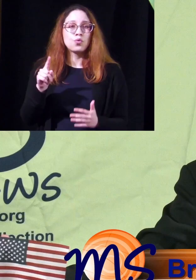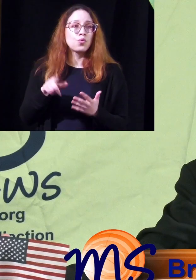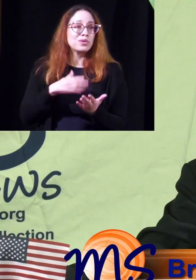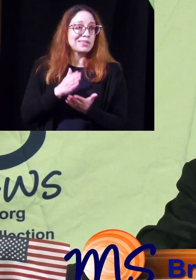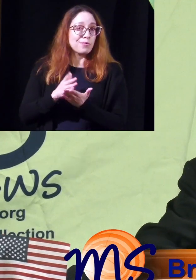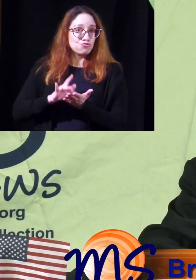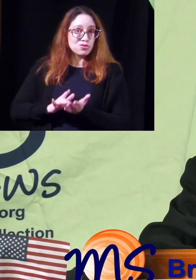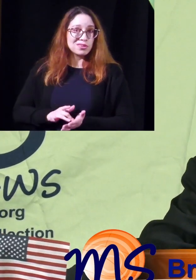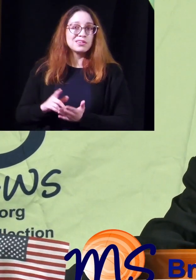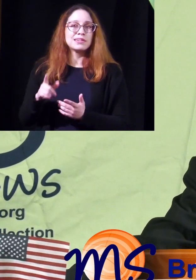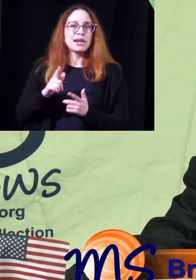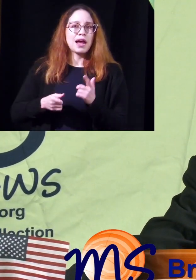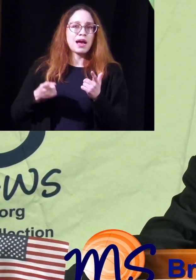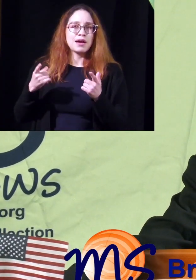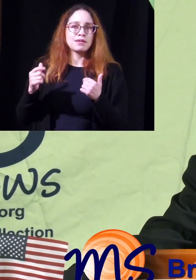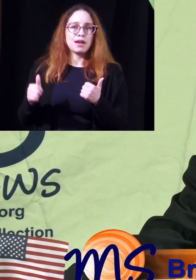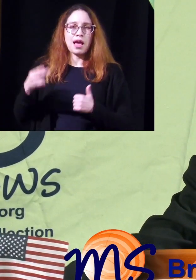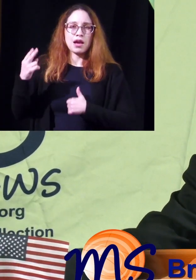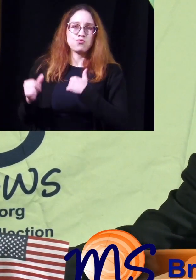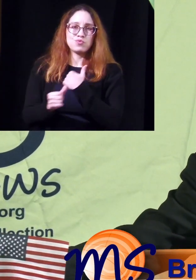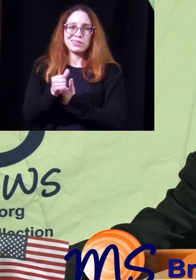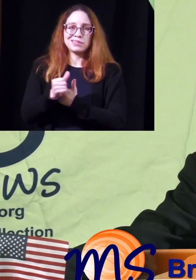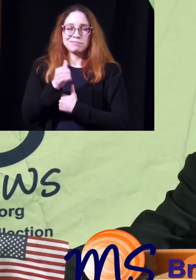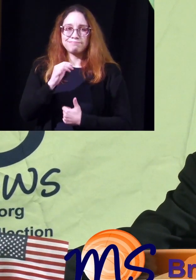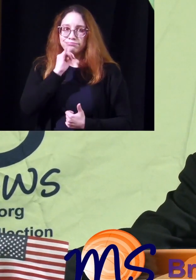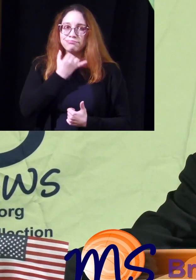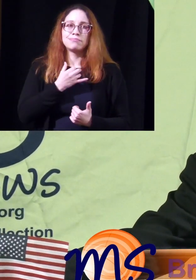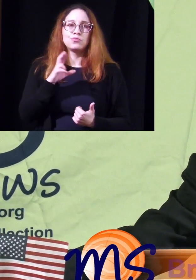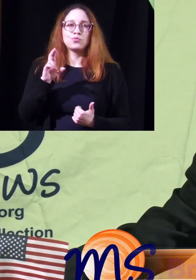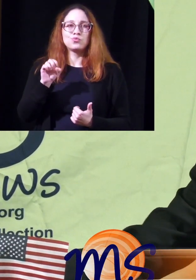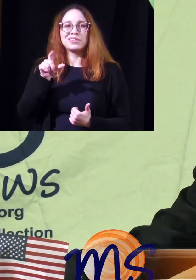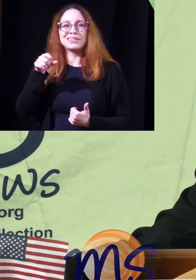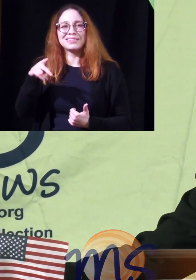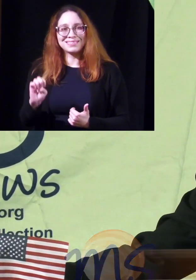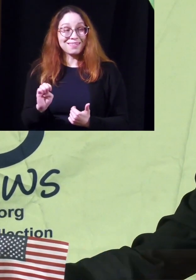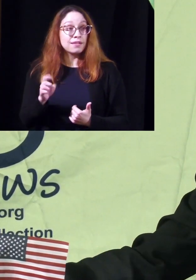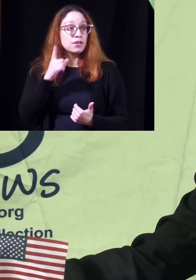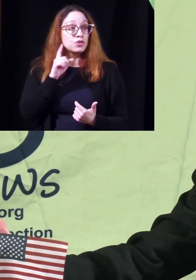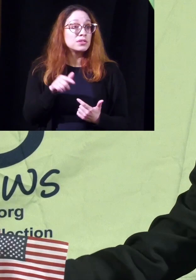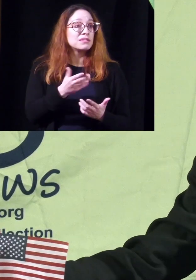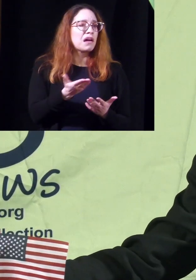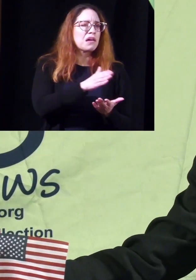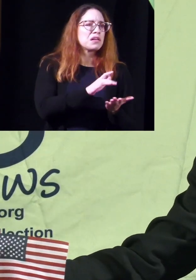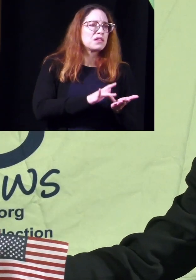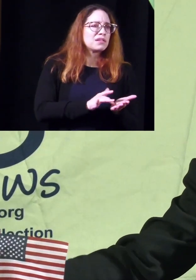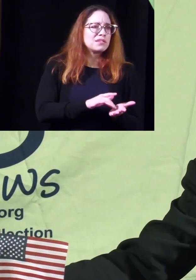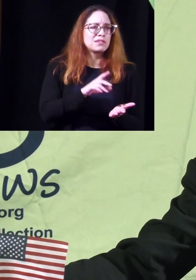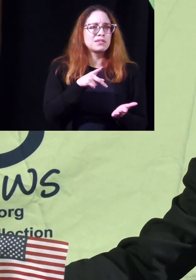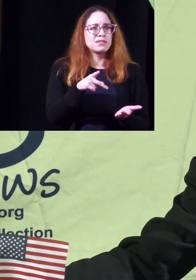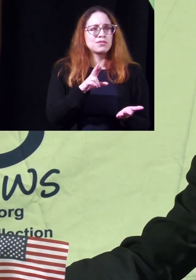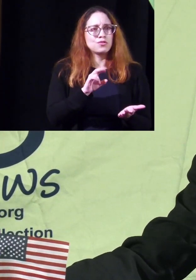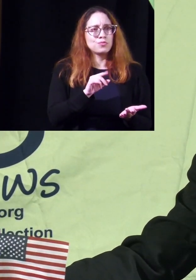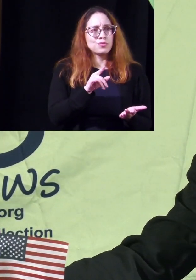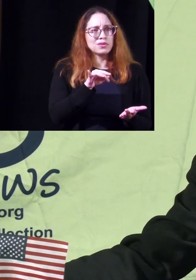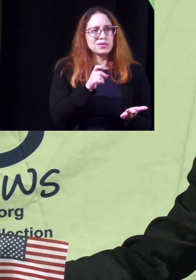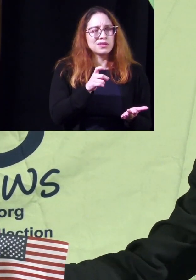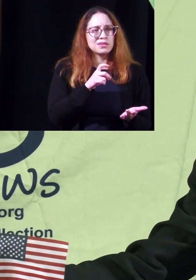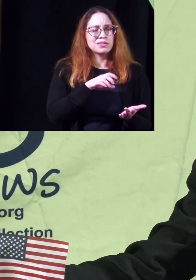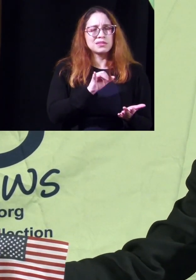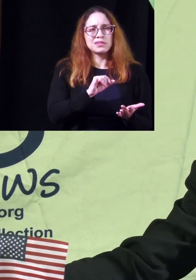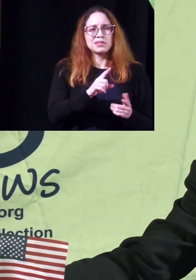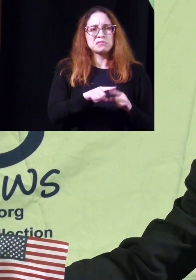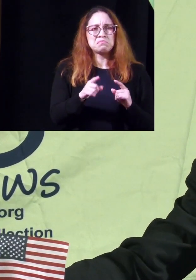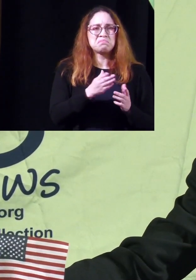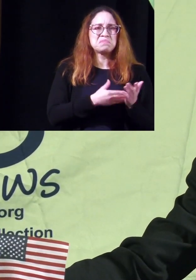stop those drugs, there is a high risk of a rebound, relapse. Or if you stop some other drugs like Copaxone or dimethyl fumarate, the